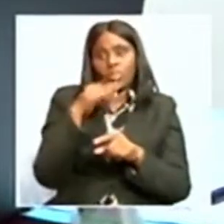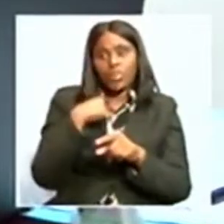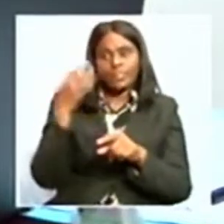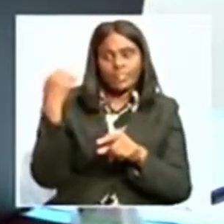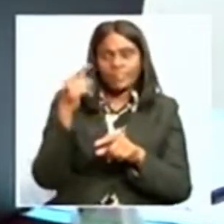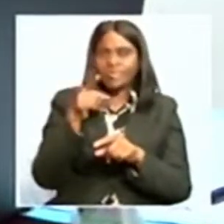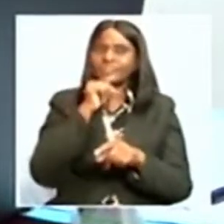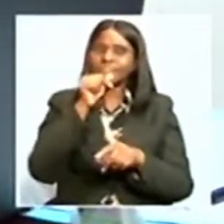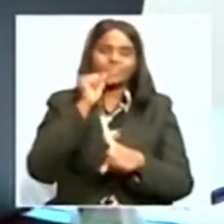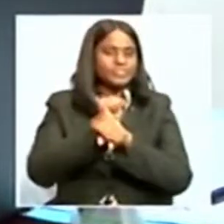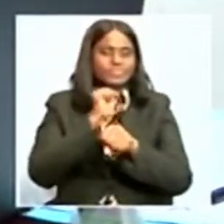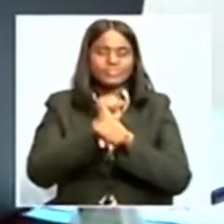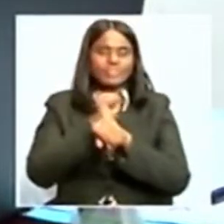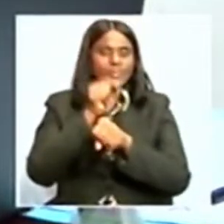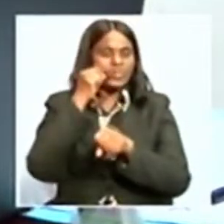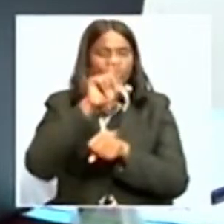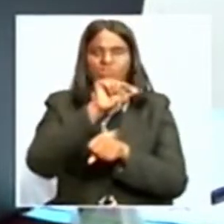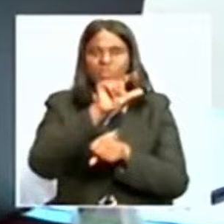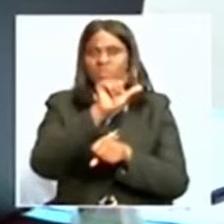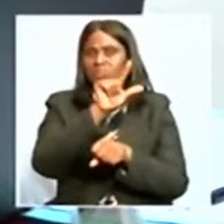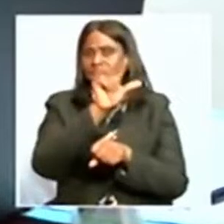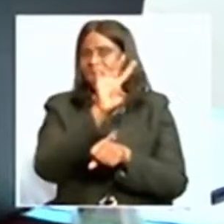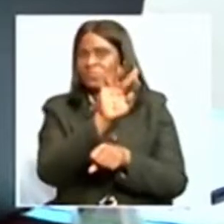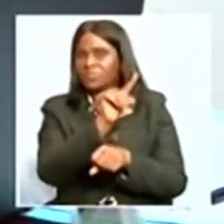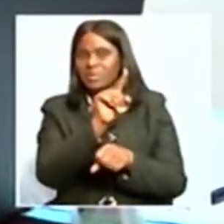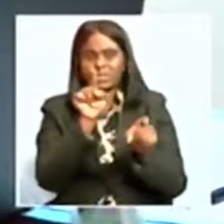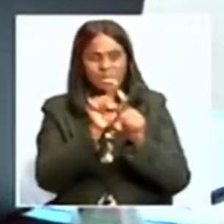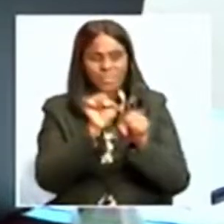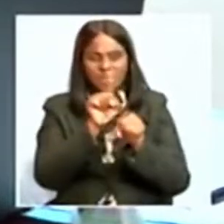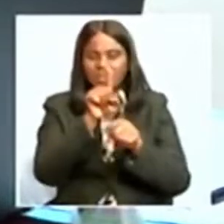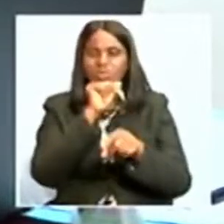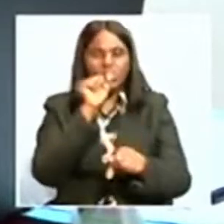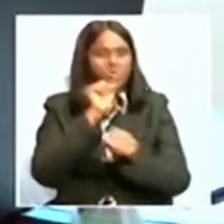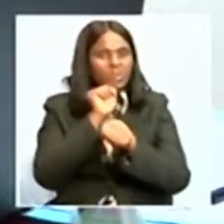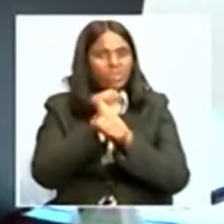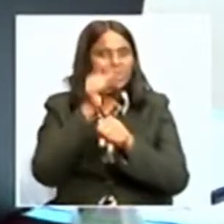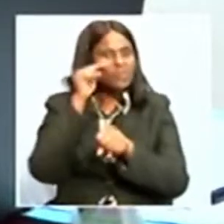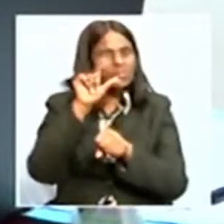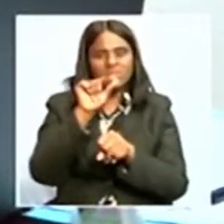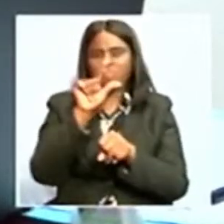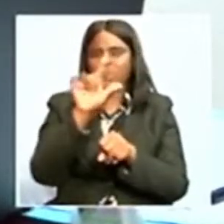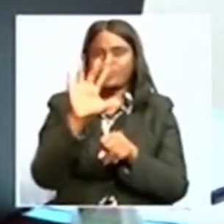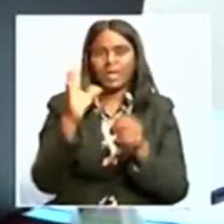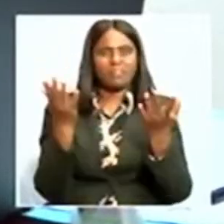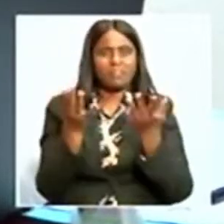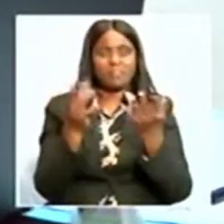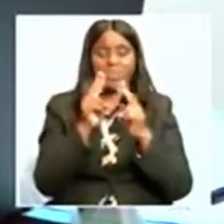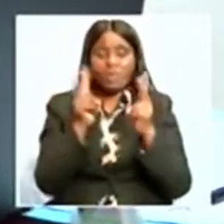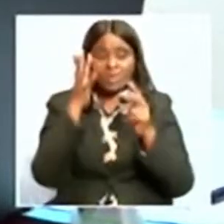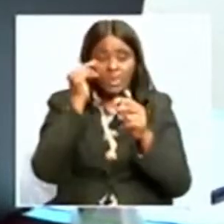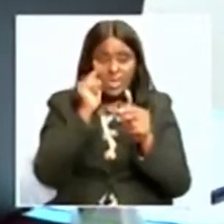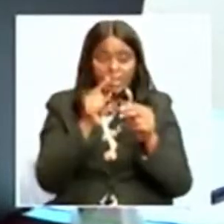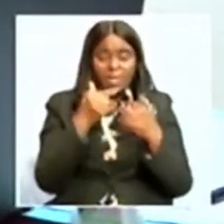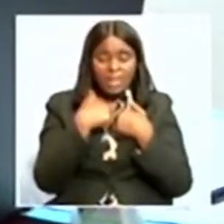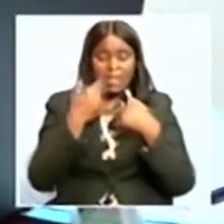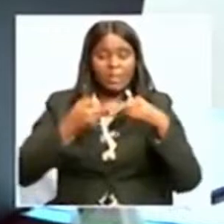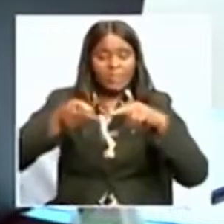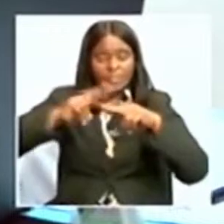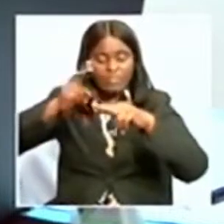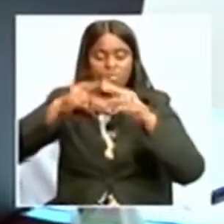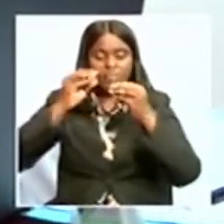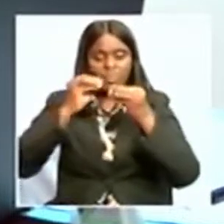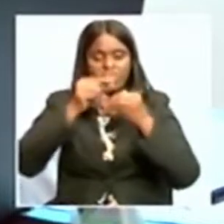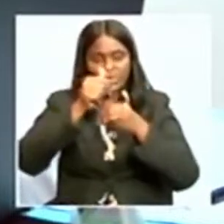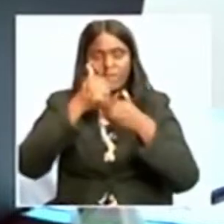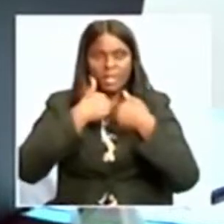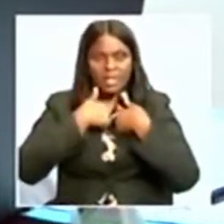not working for 2024, and it wouldn't work for 2025 as well. So that's why they have increased. So they did